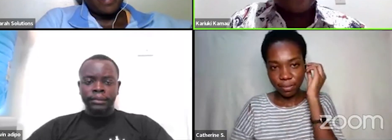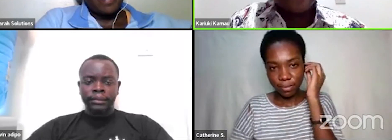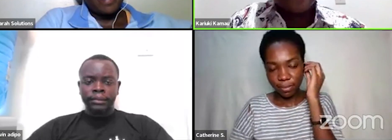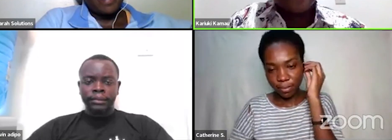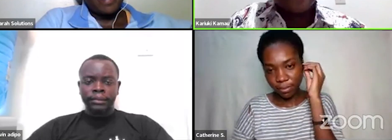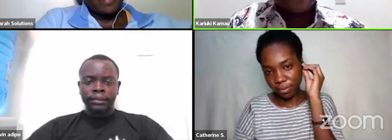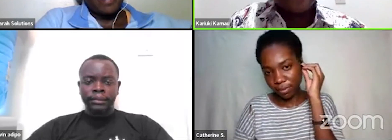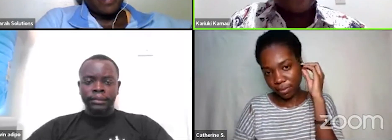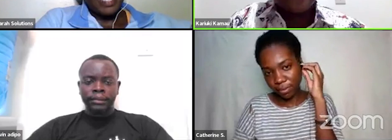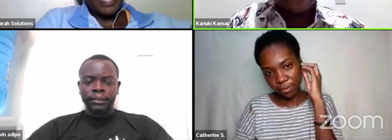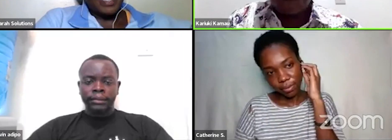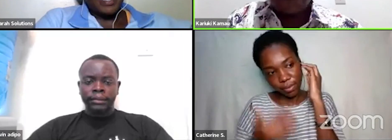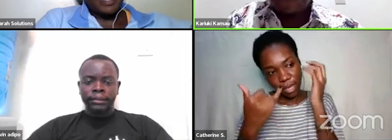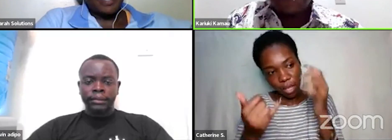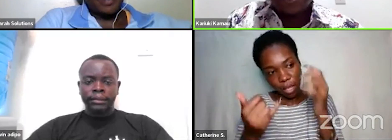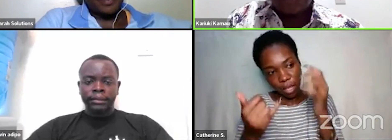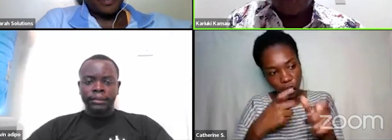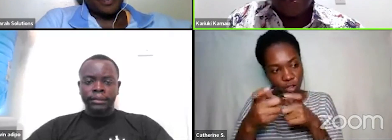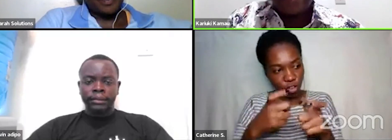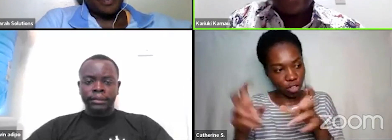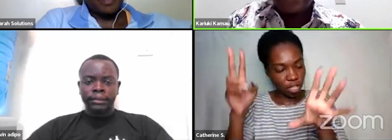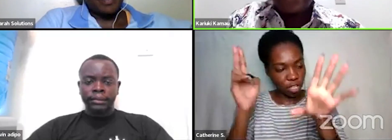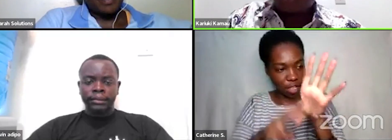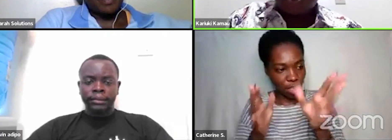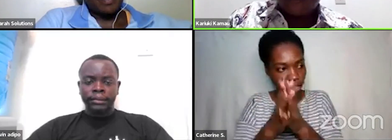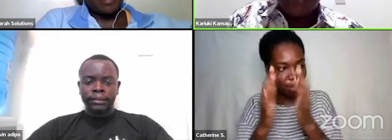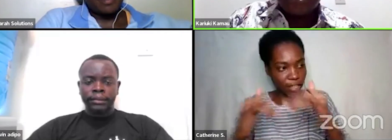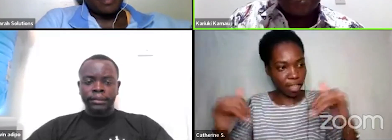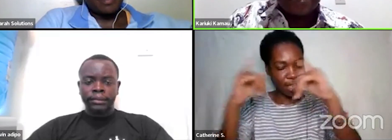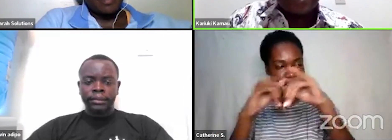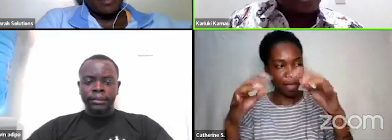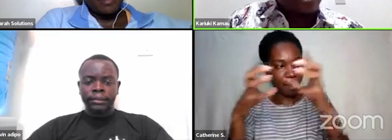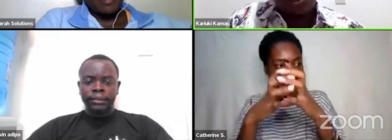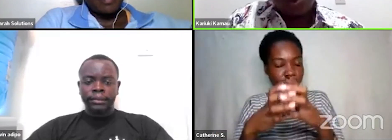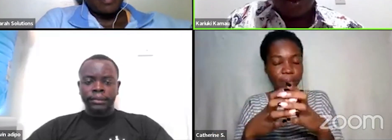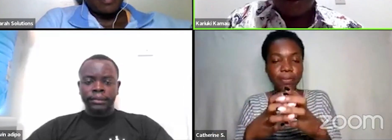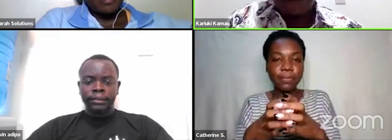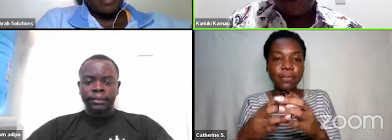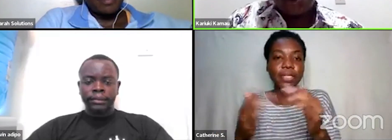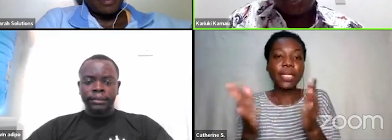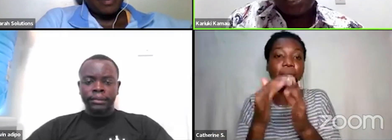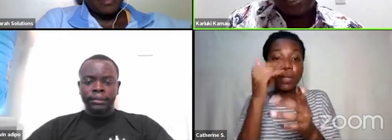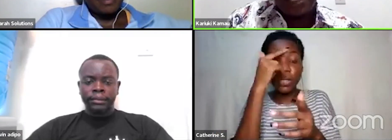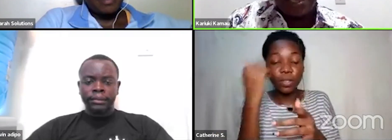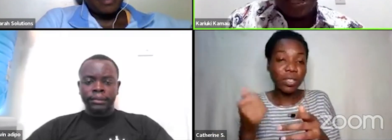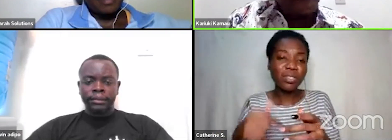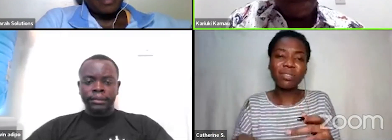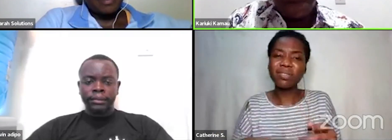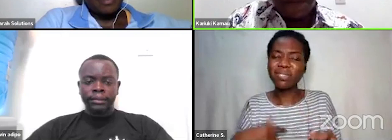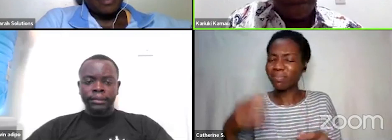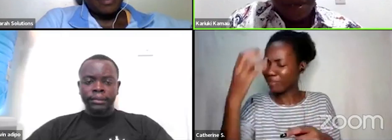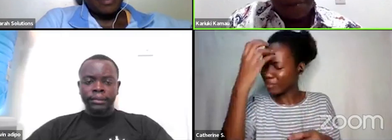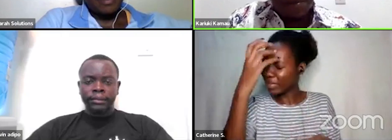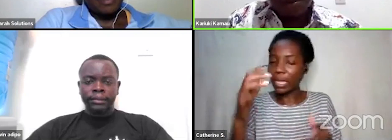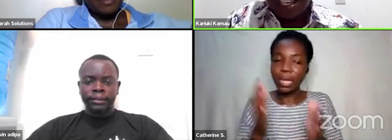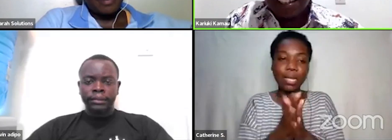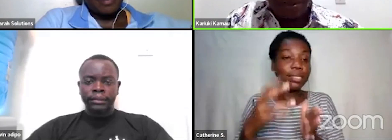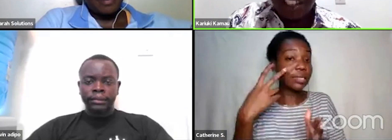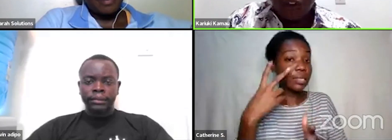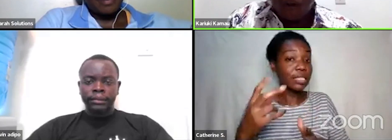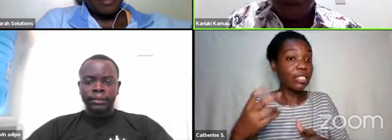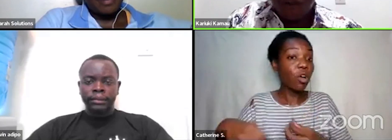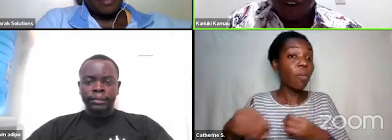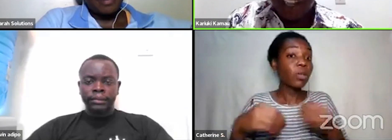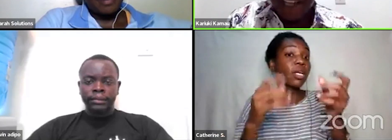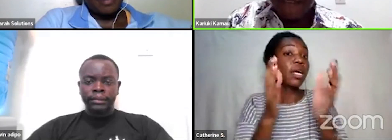chair company equipment, hiring those equipment. Why? He got frustrated. He saw an opportunity, and many people turn